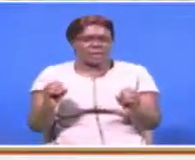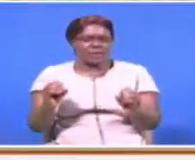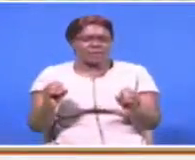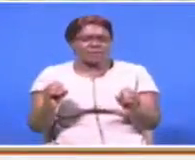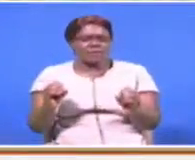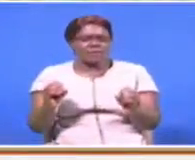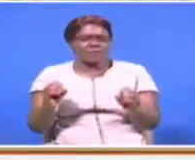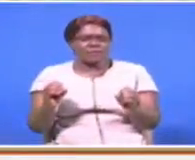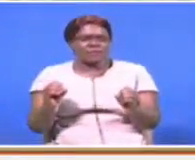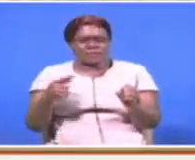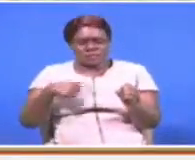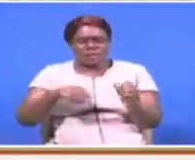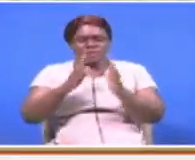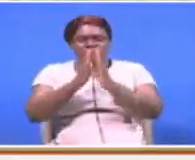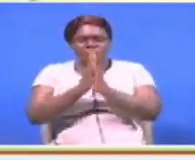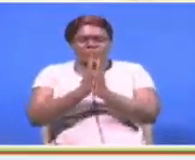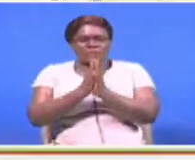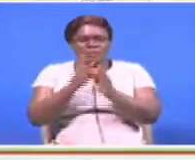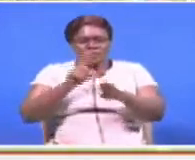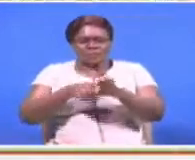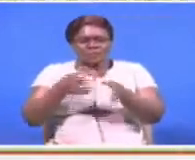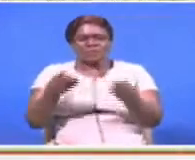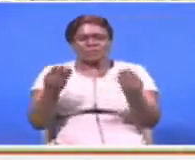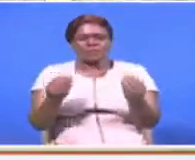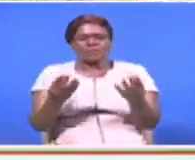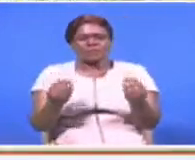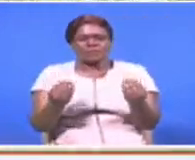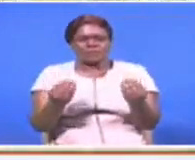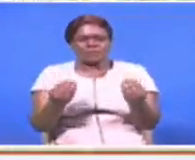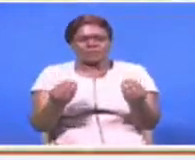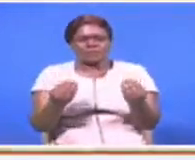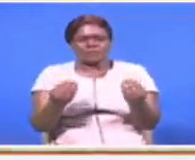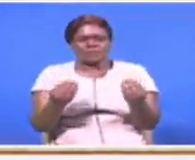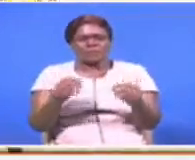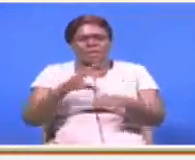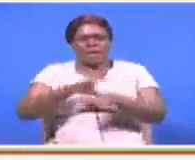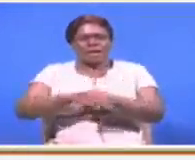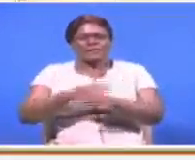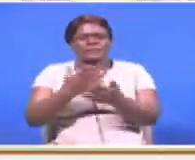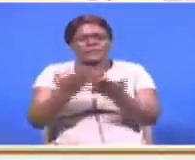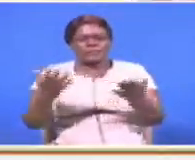so I also advise you on season for the race, at least I have study something. it.